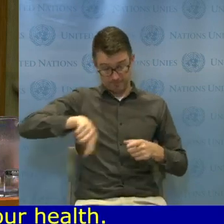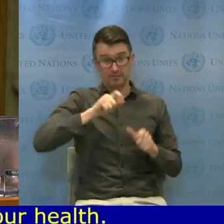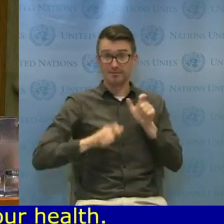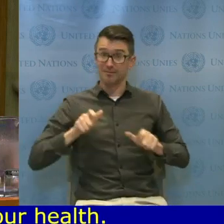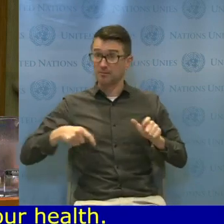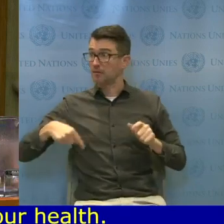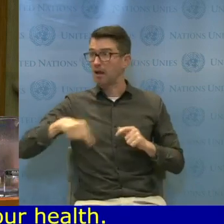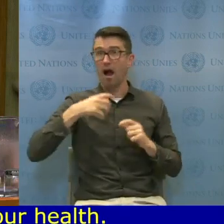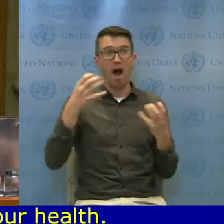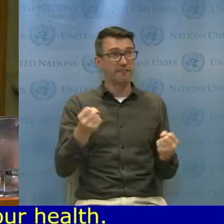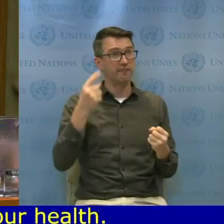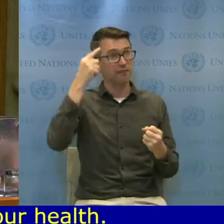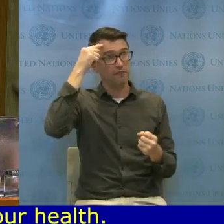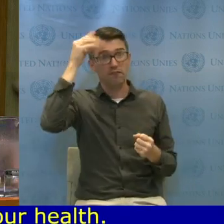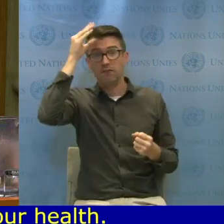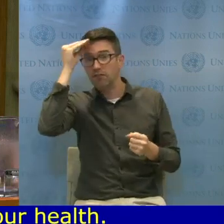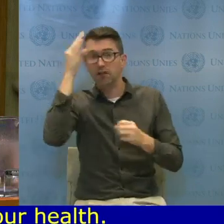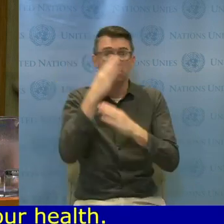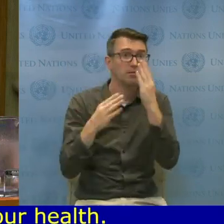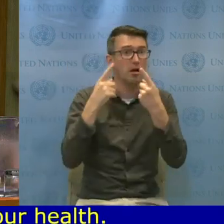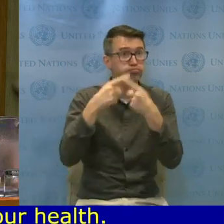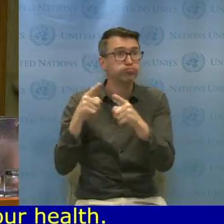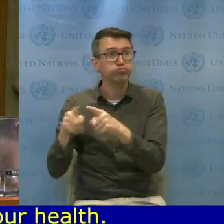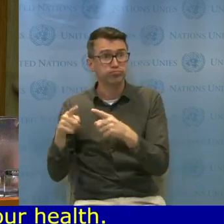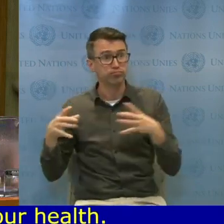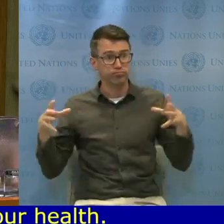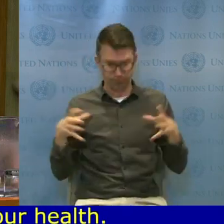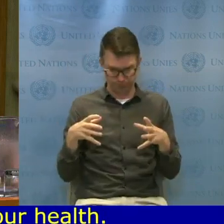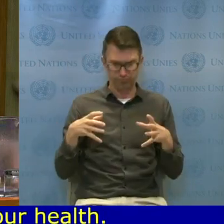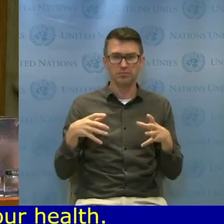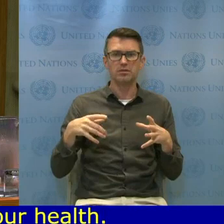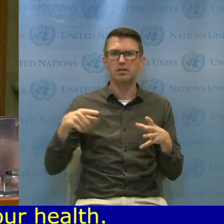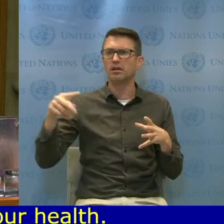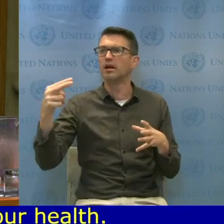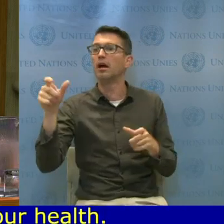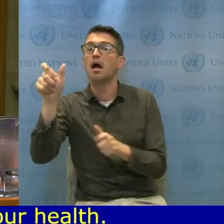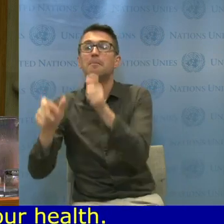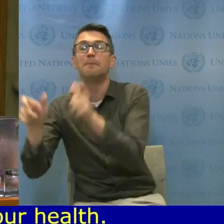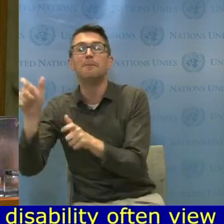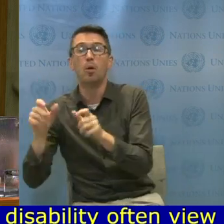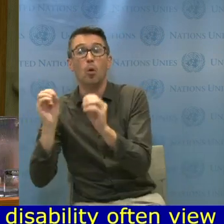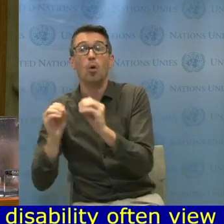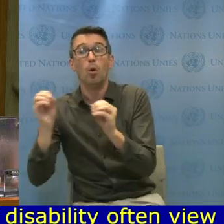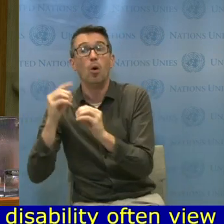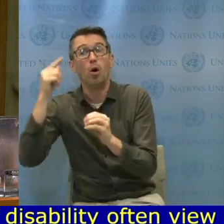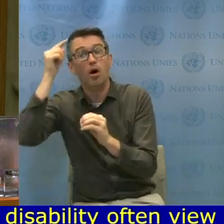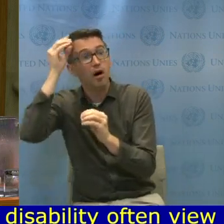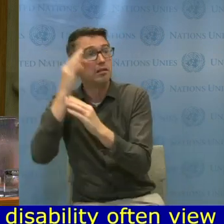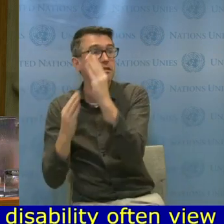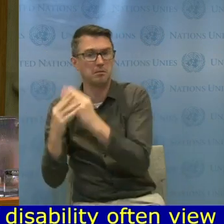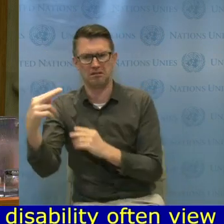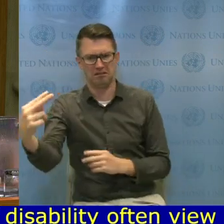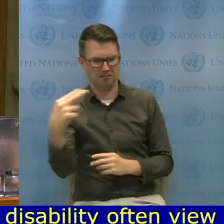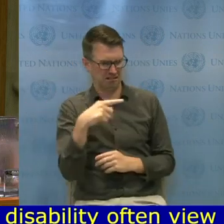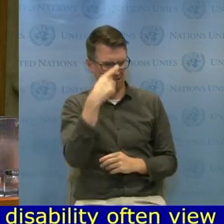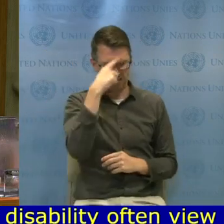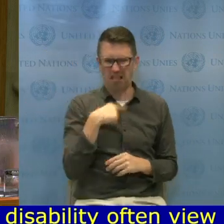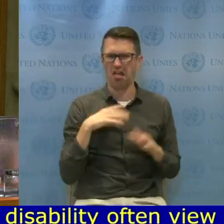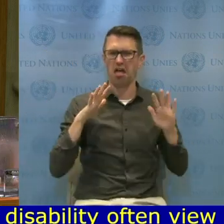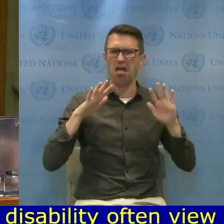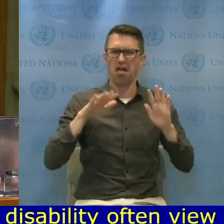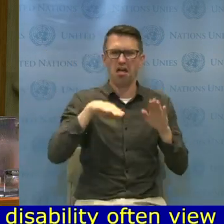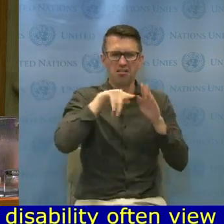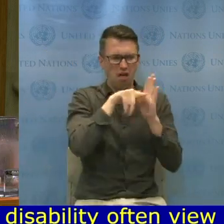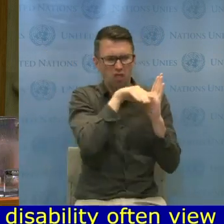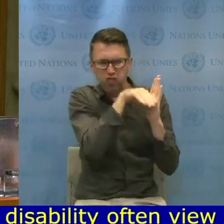health. This view often impacts ability to be included. I know it did it for